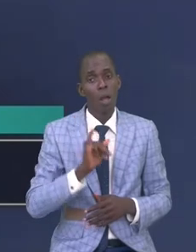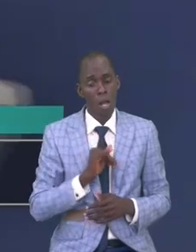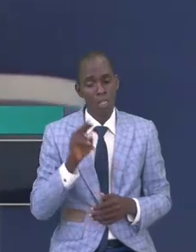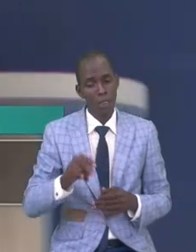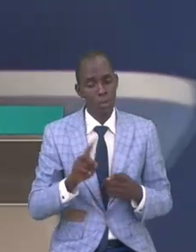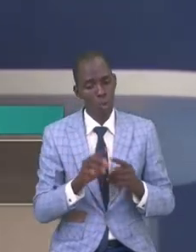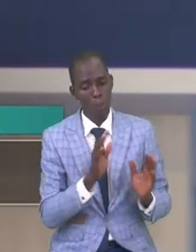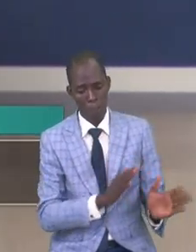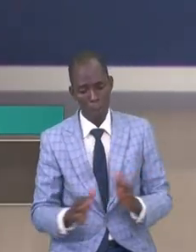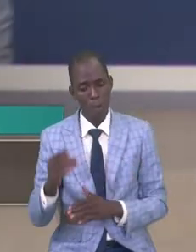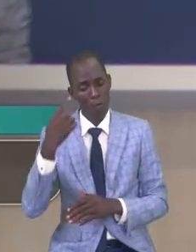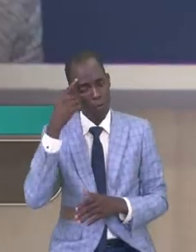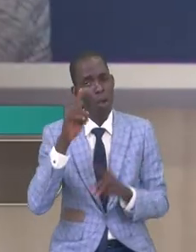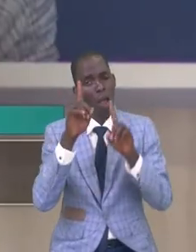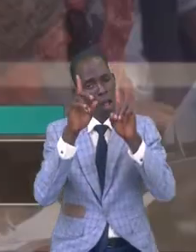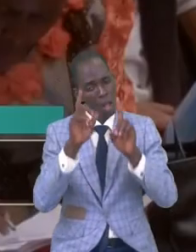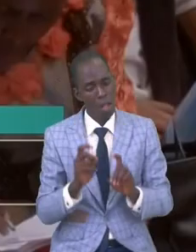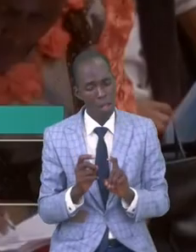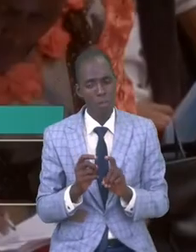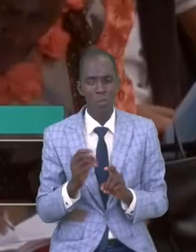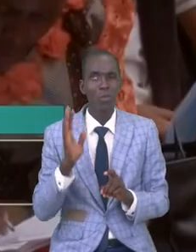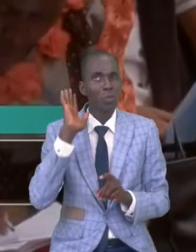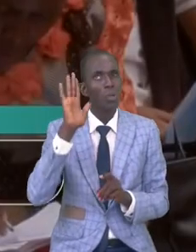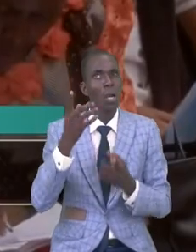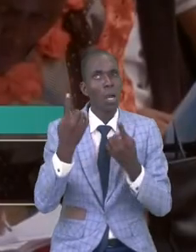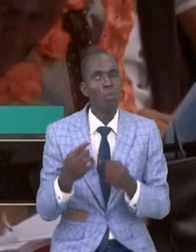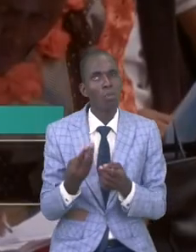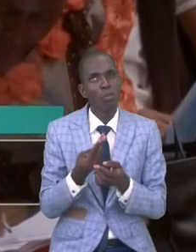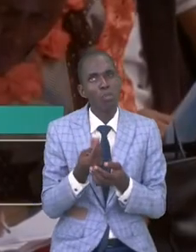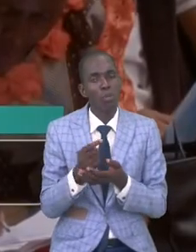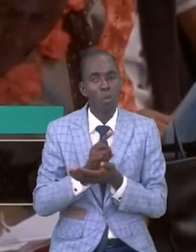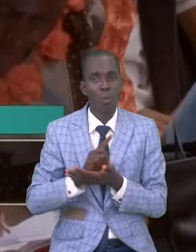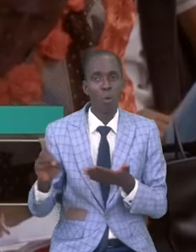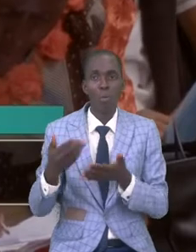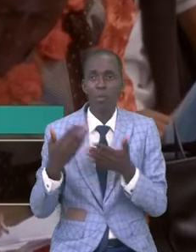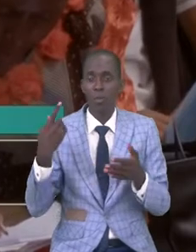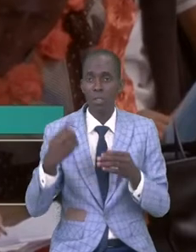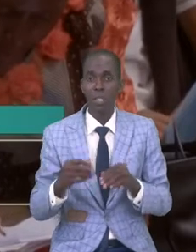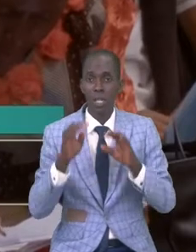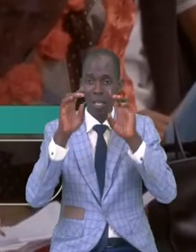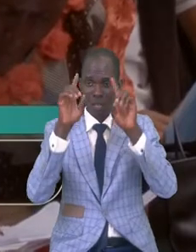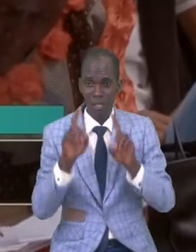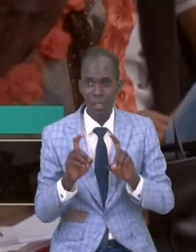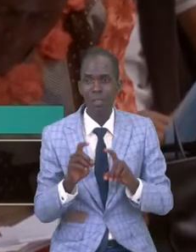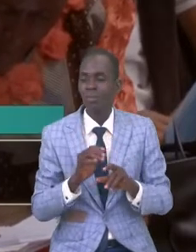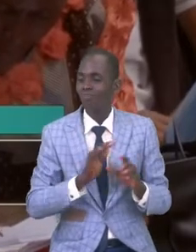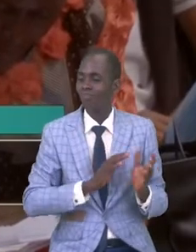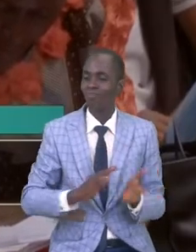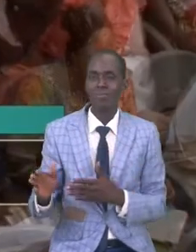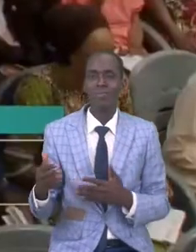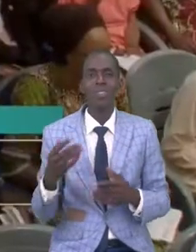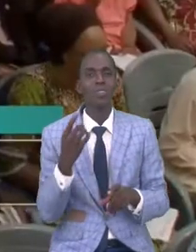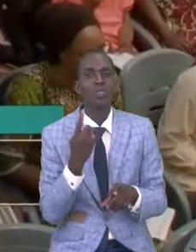that exam, and some few weeks before the exam, we're negligent. We're only looking at, you know,